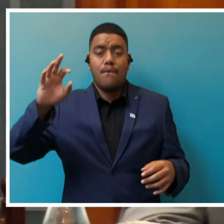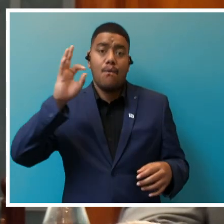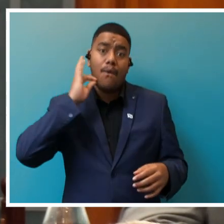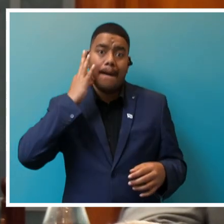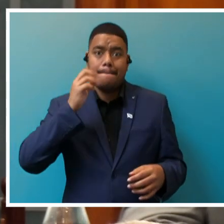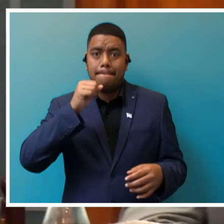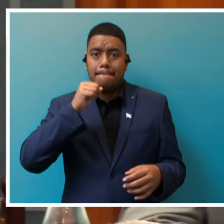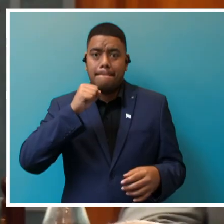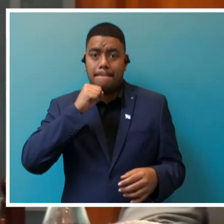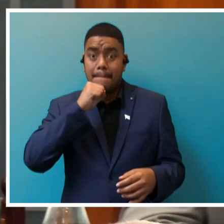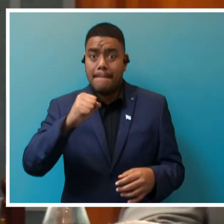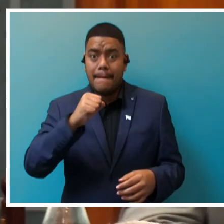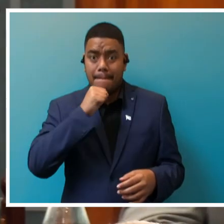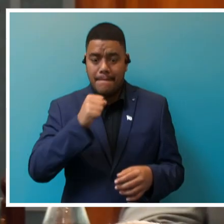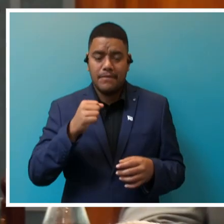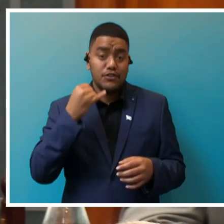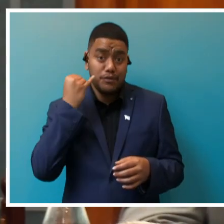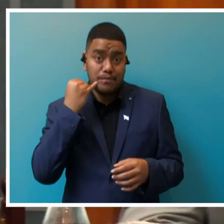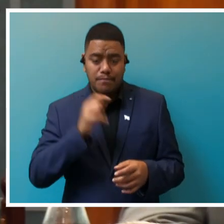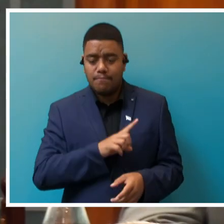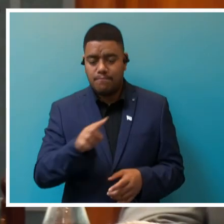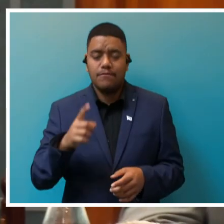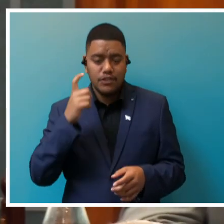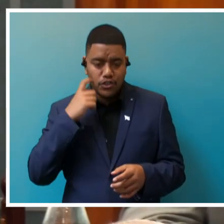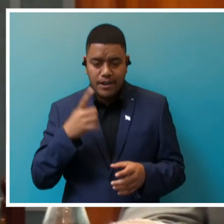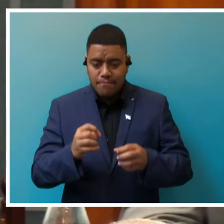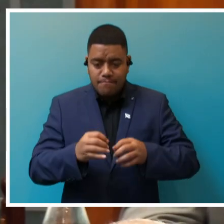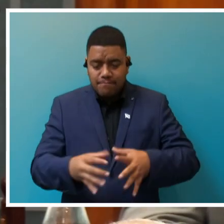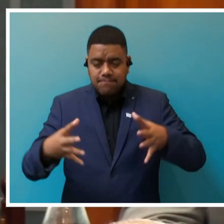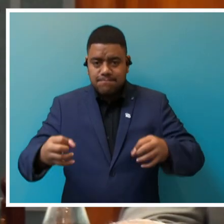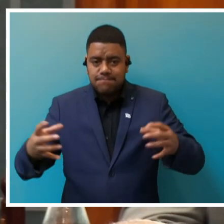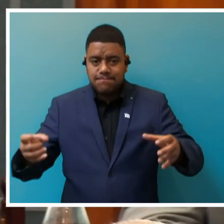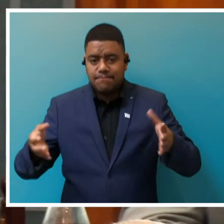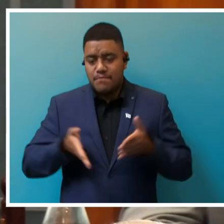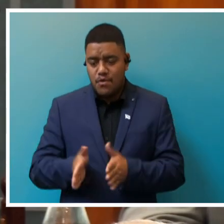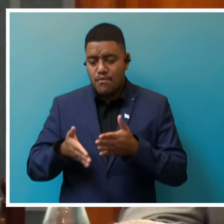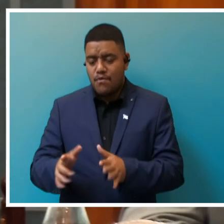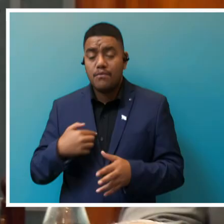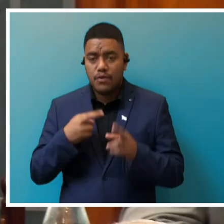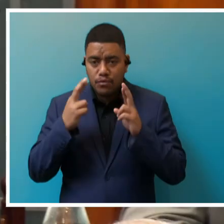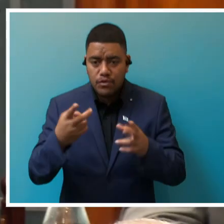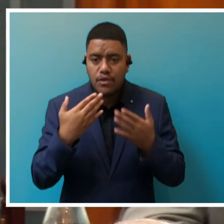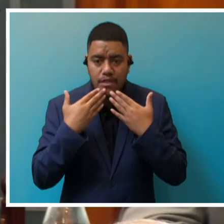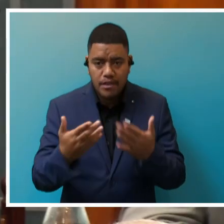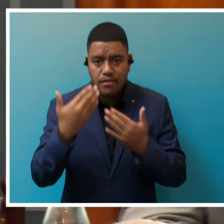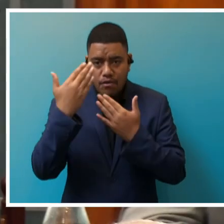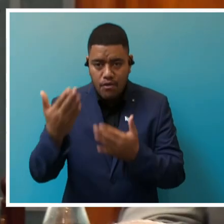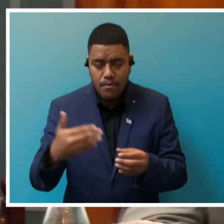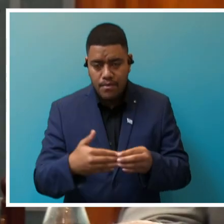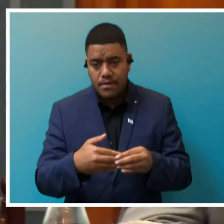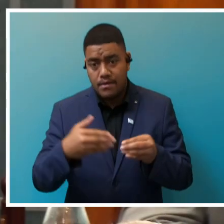and refine the genetic quality of local breeds. And I wish to thank the Honourable Leader of